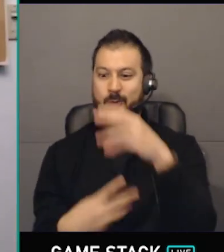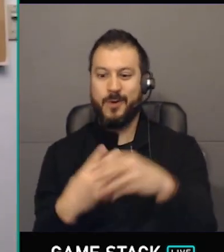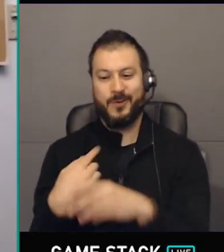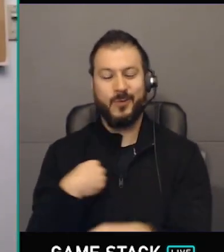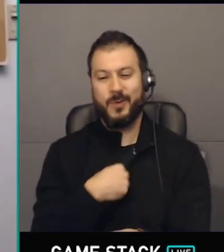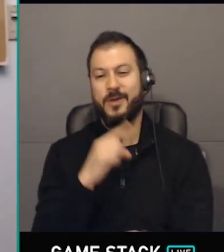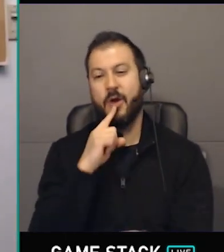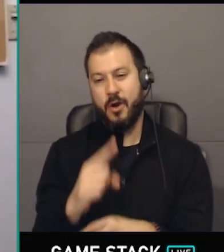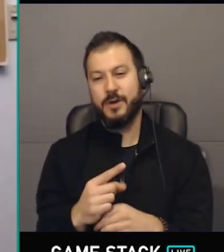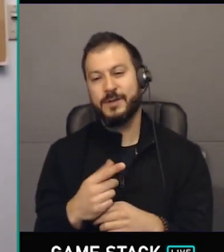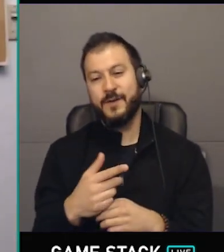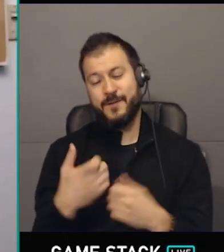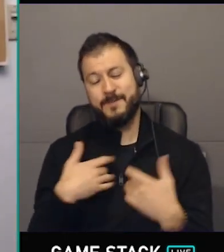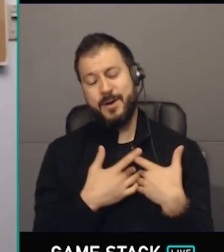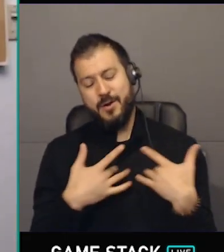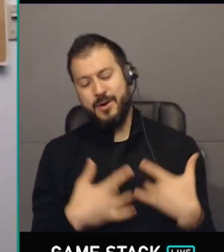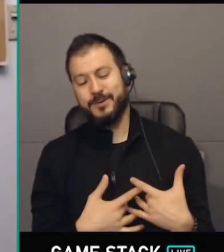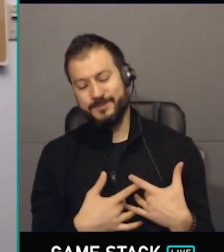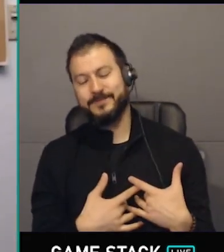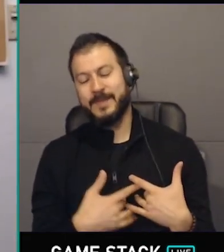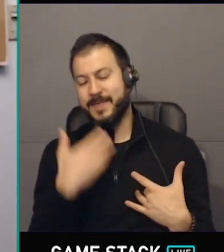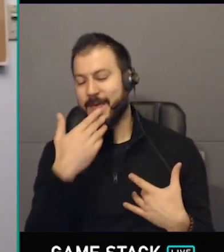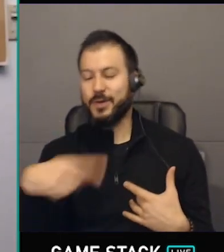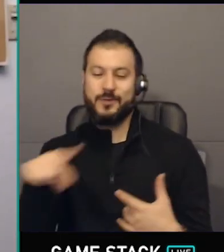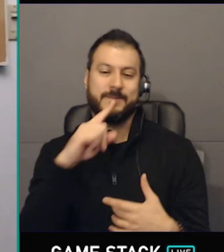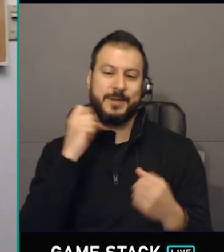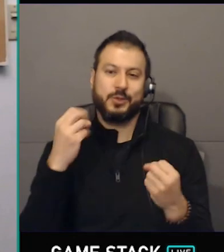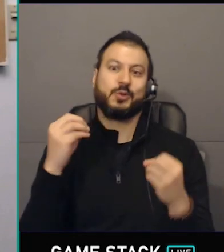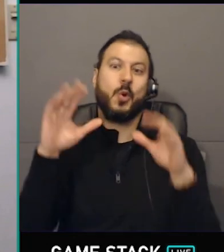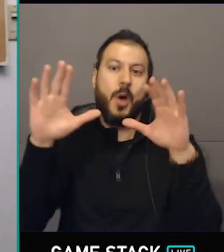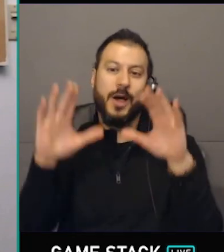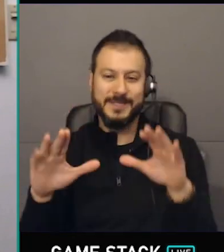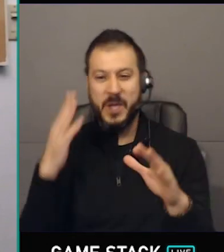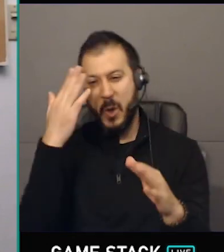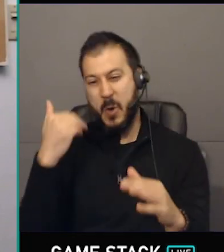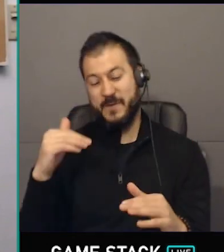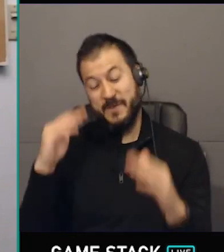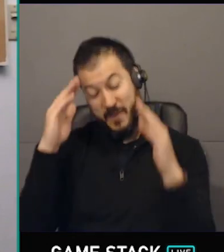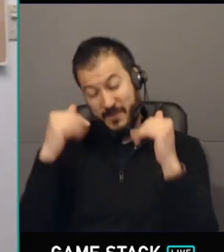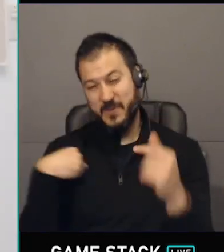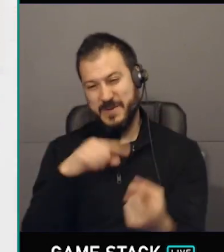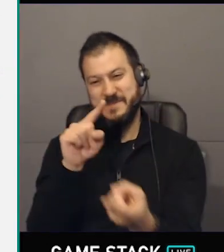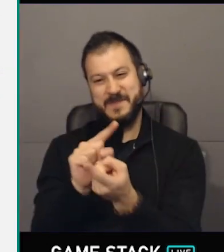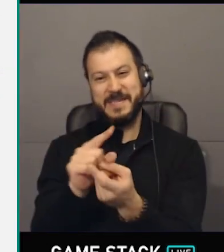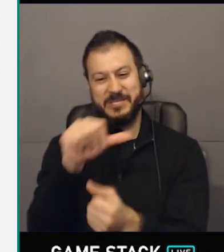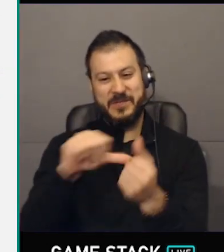of my heart, thank you for being so awesome, and may we meet each other again on the other side.